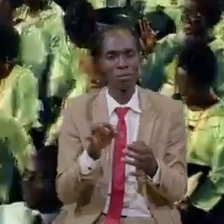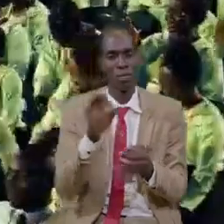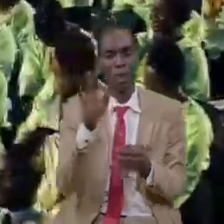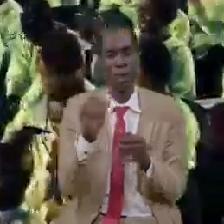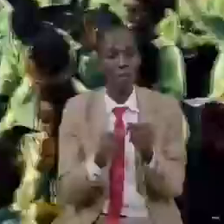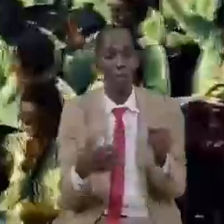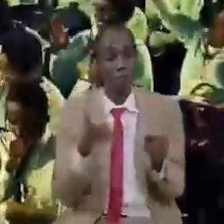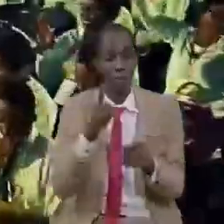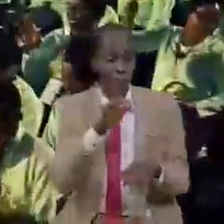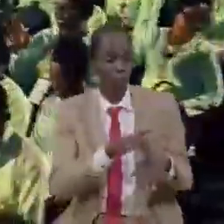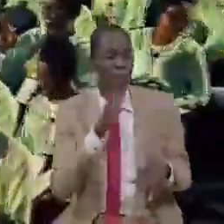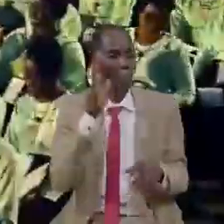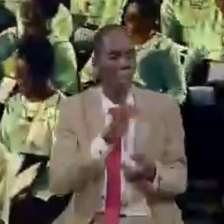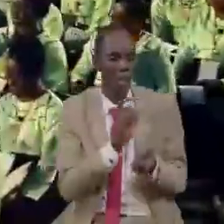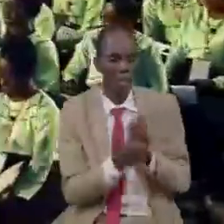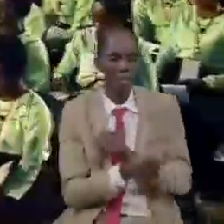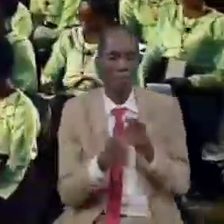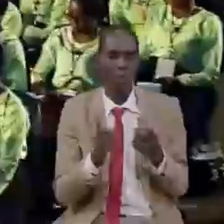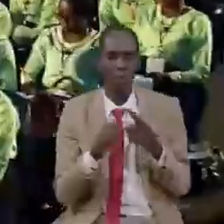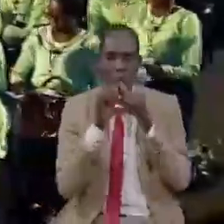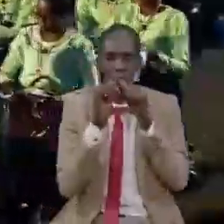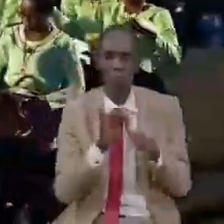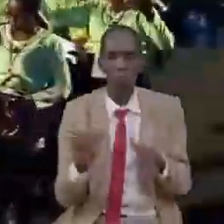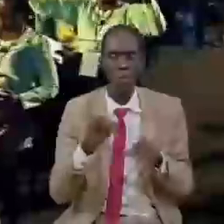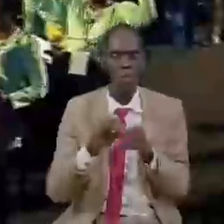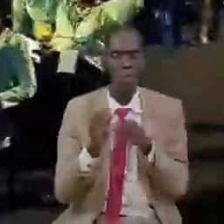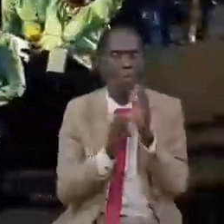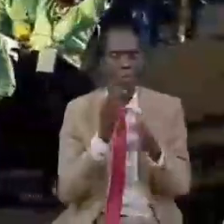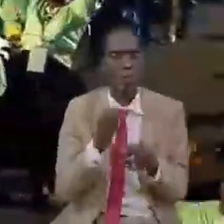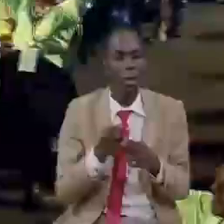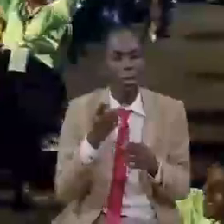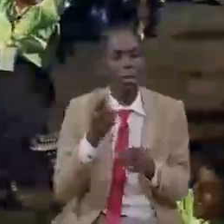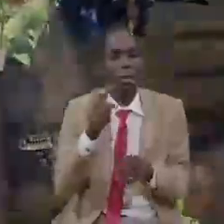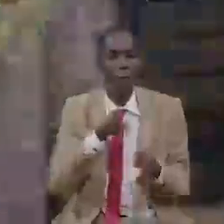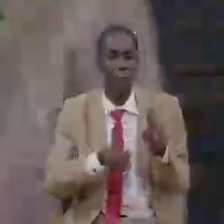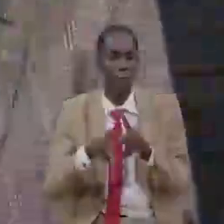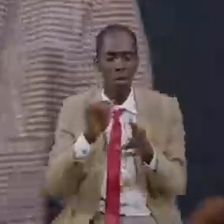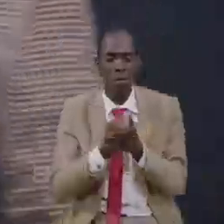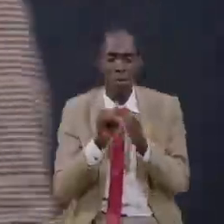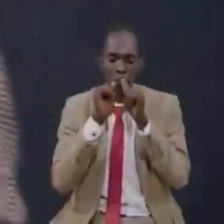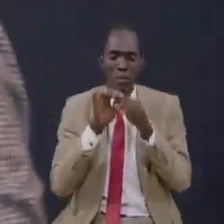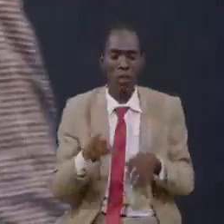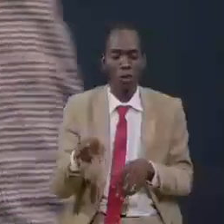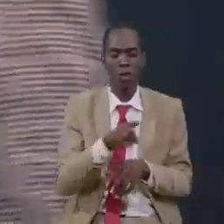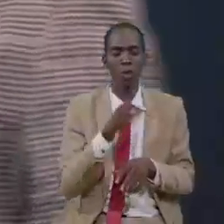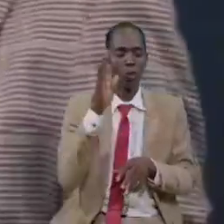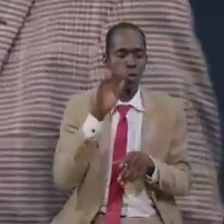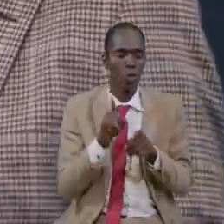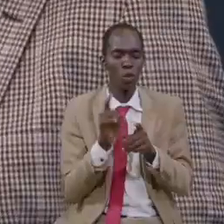blessing. The people who bless you, they will be blessed. And the people who curse you,